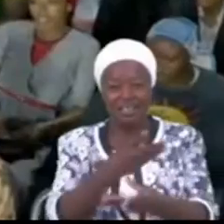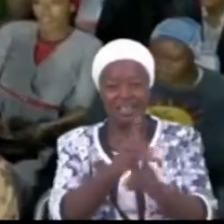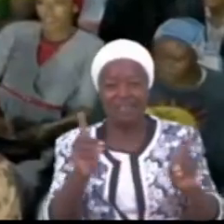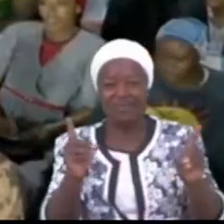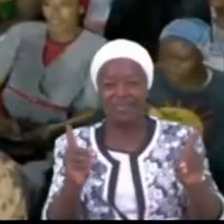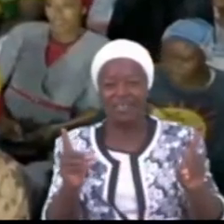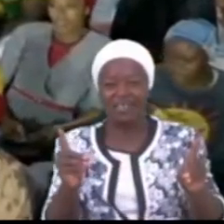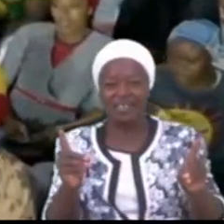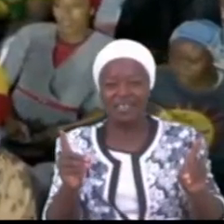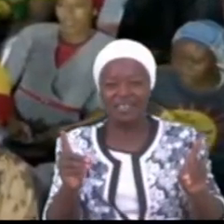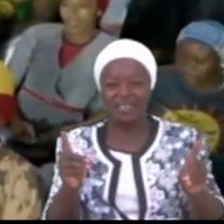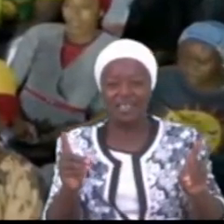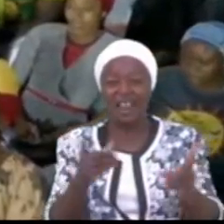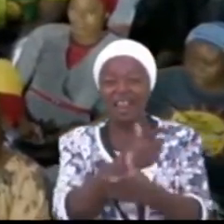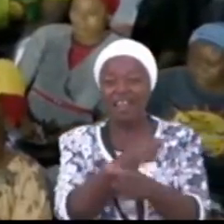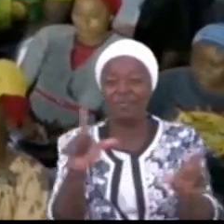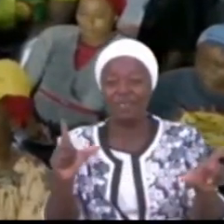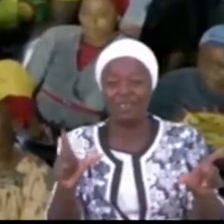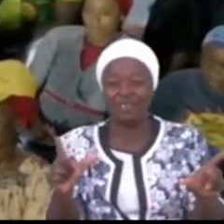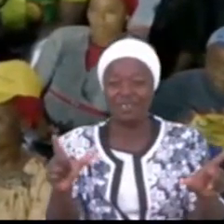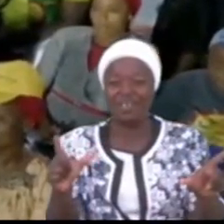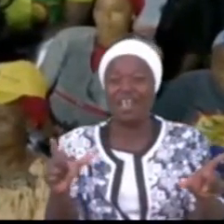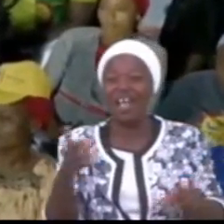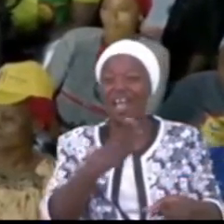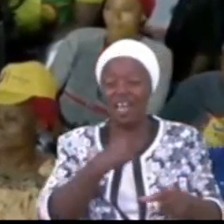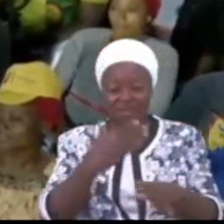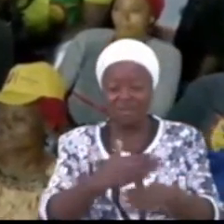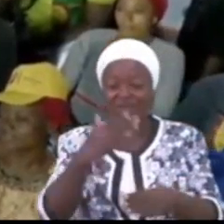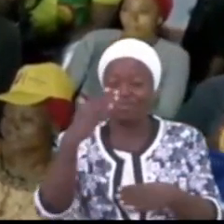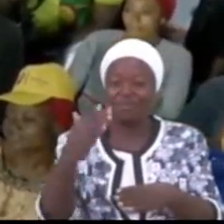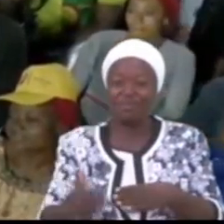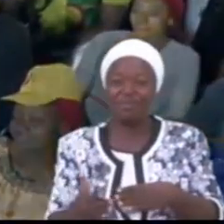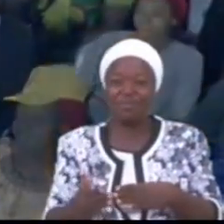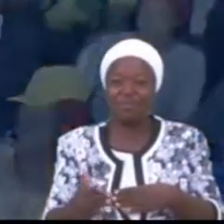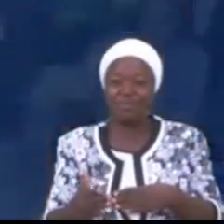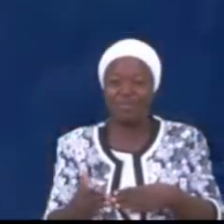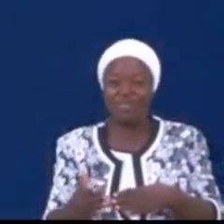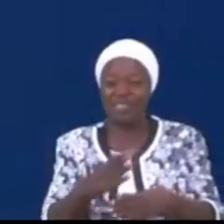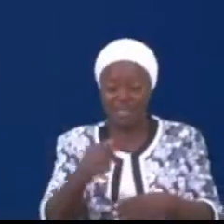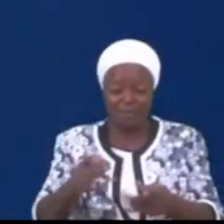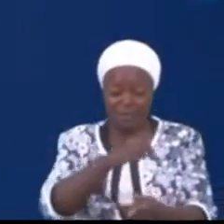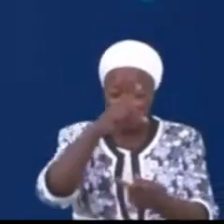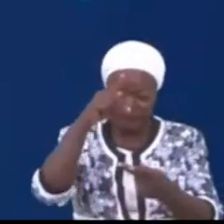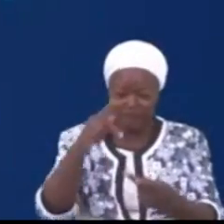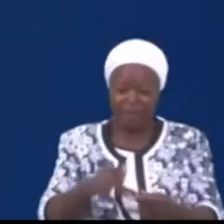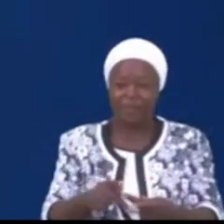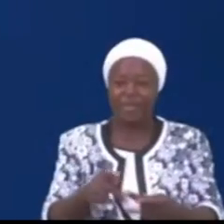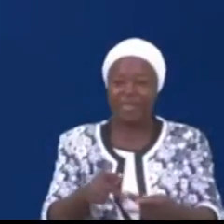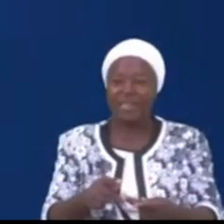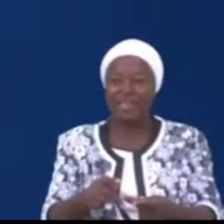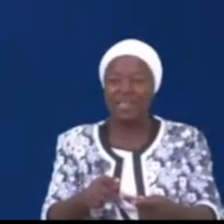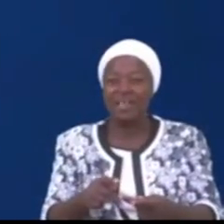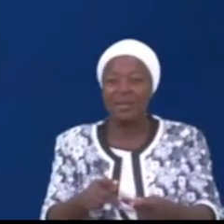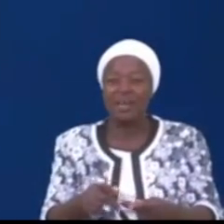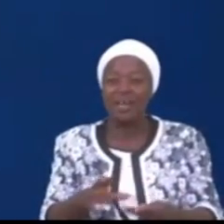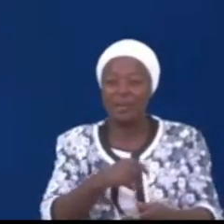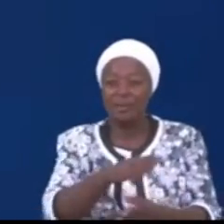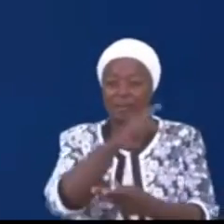Deliverance, liberation, and total and permanent and